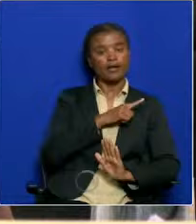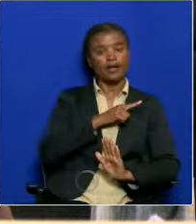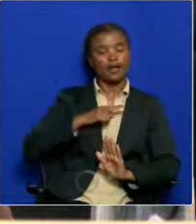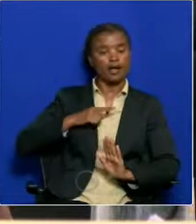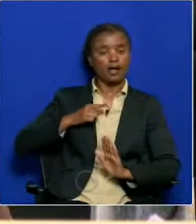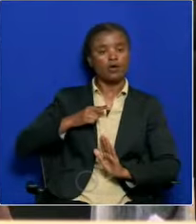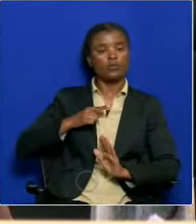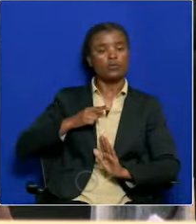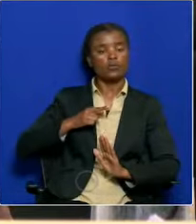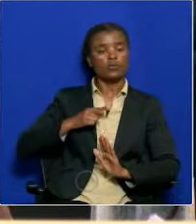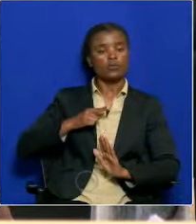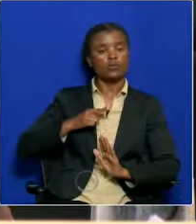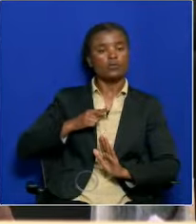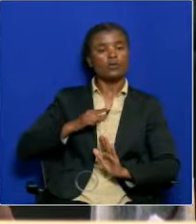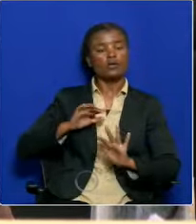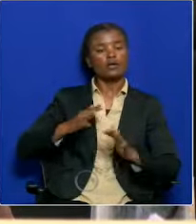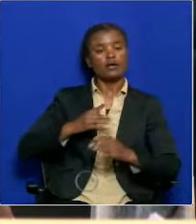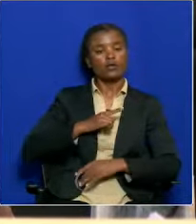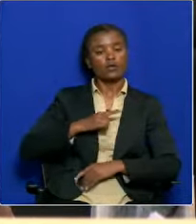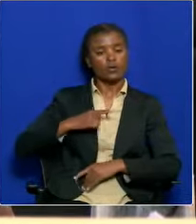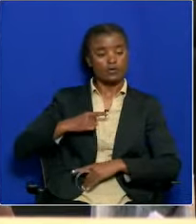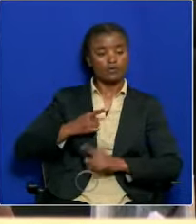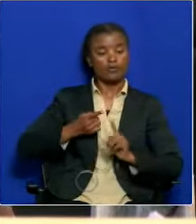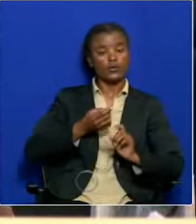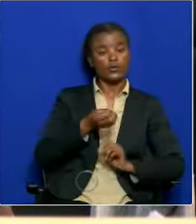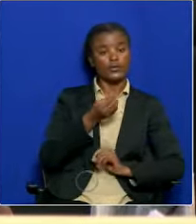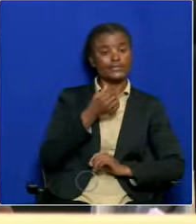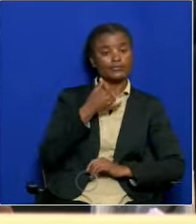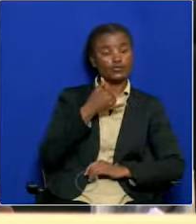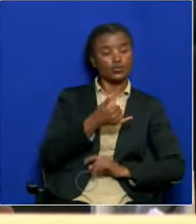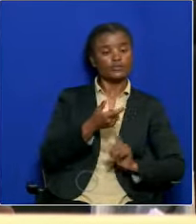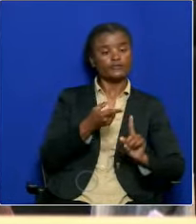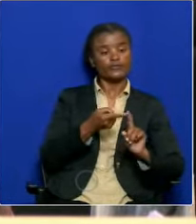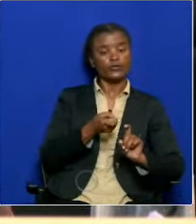WhatsApp calls between yourself and Mr. Matlala.